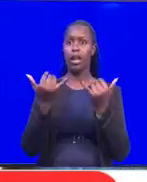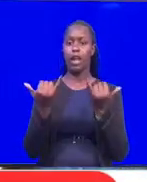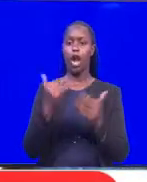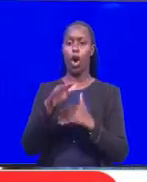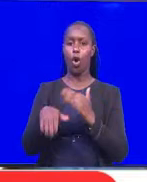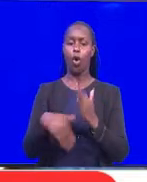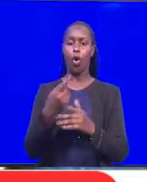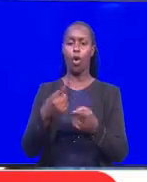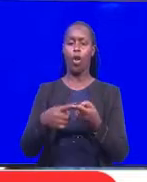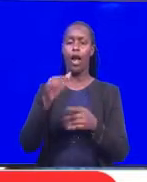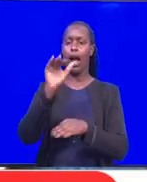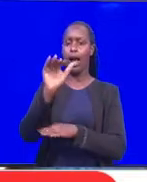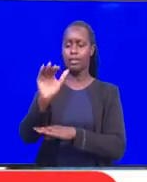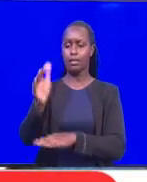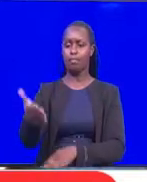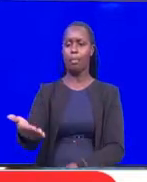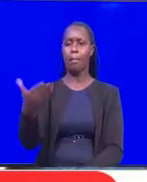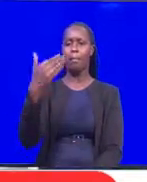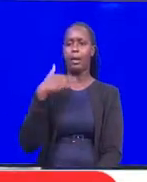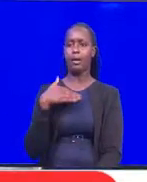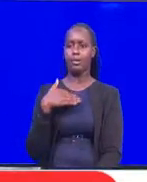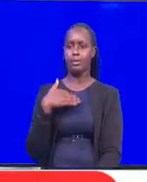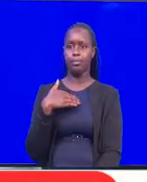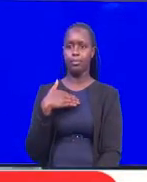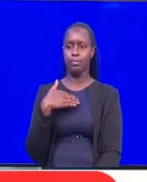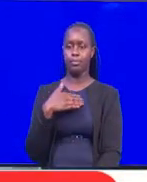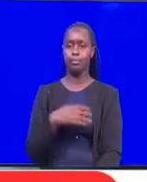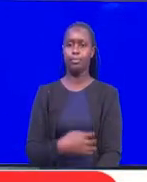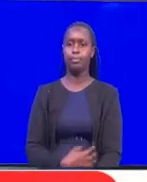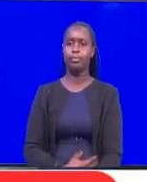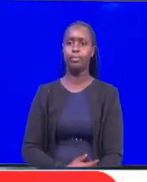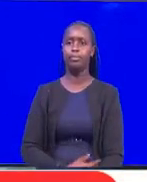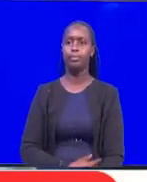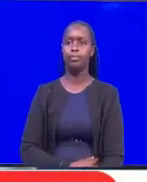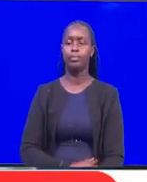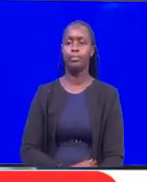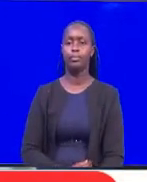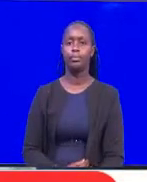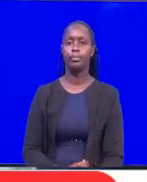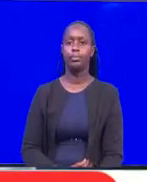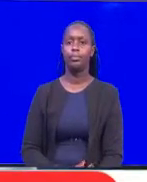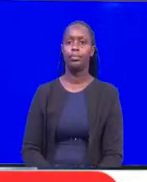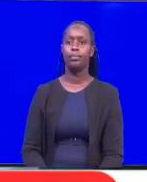recalled. Mike Kagwango, TV47, Nairobi.